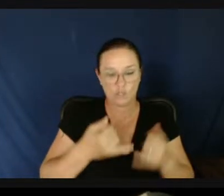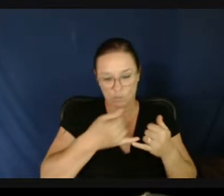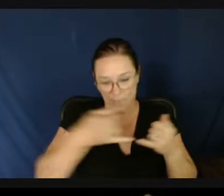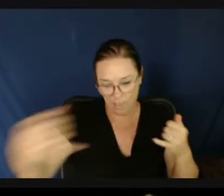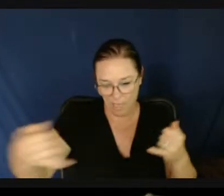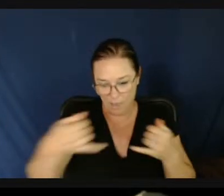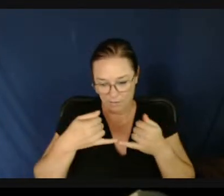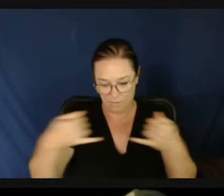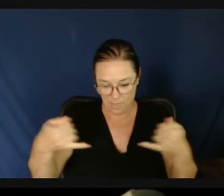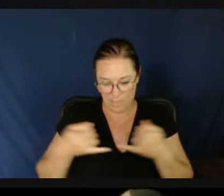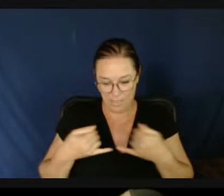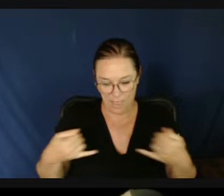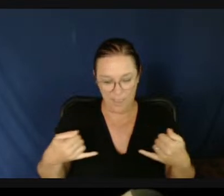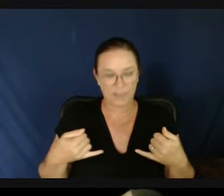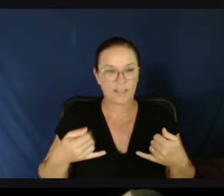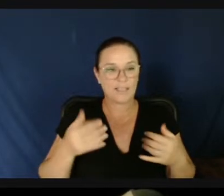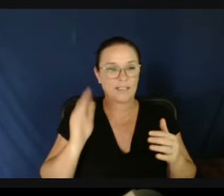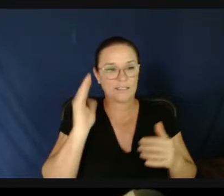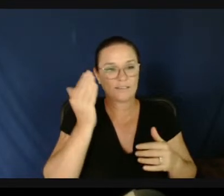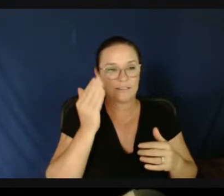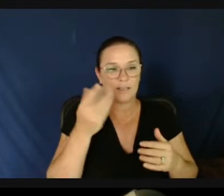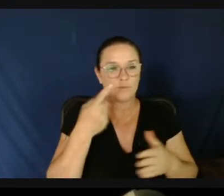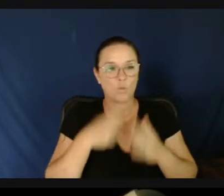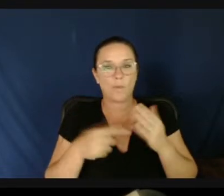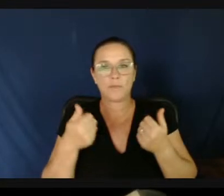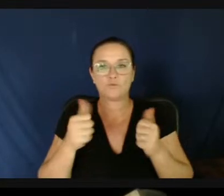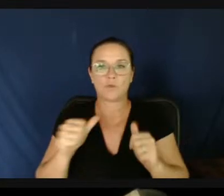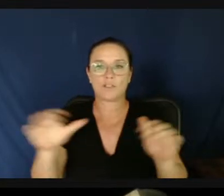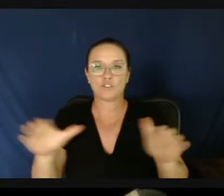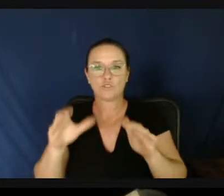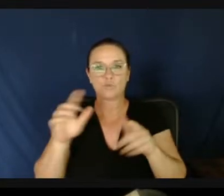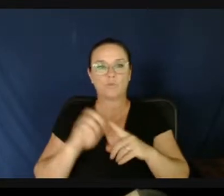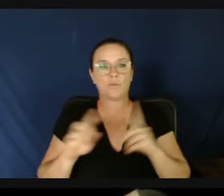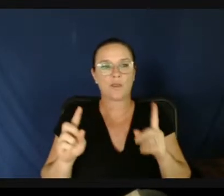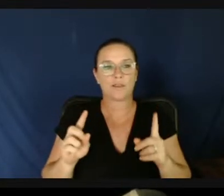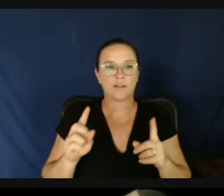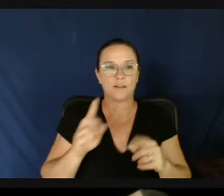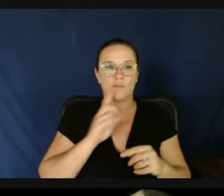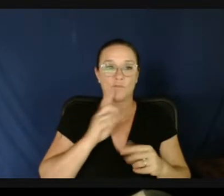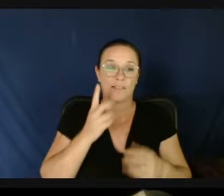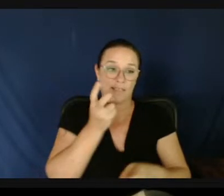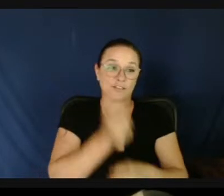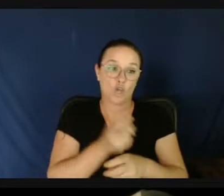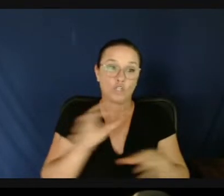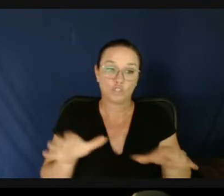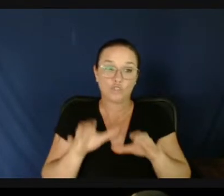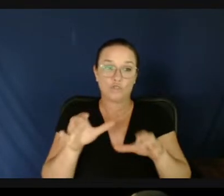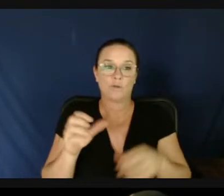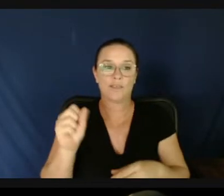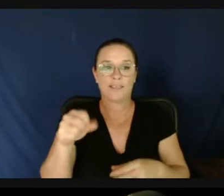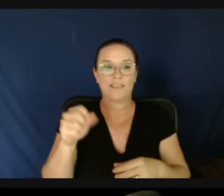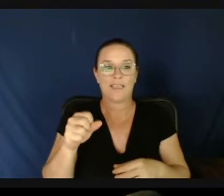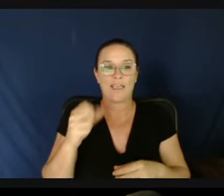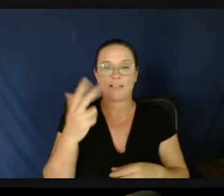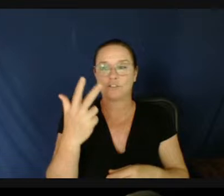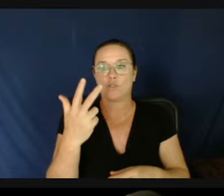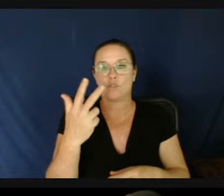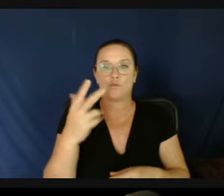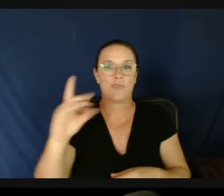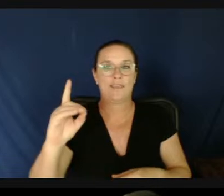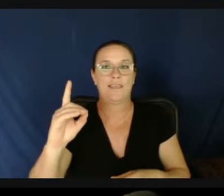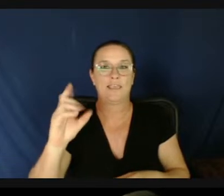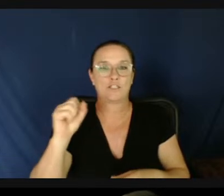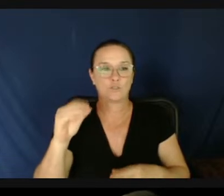when that's what it seems what they're trying to do, but that's really, just hard to do. Well, it's a 3D structure, right? So they're just showing